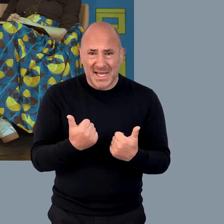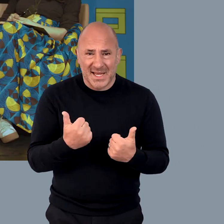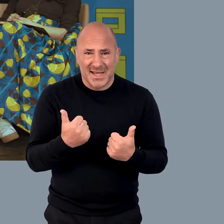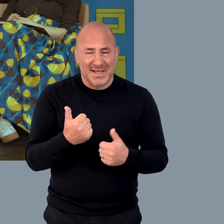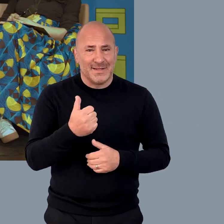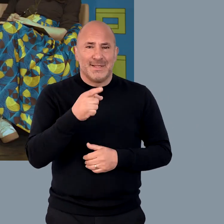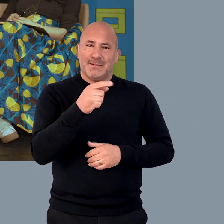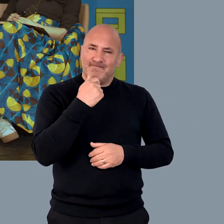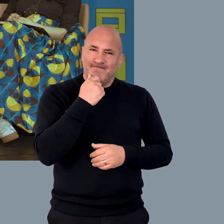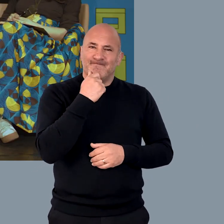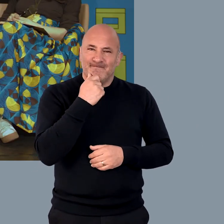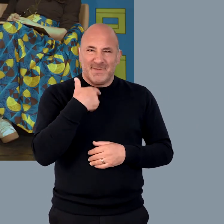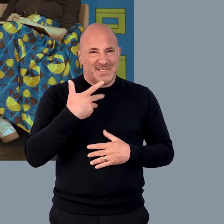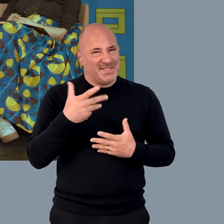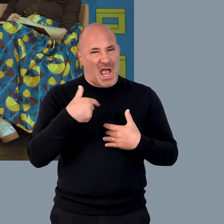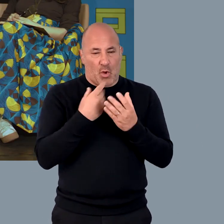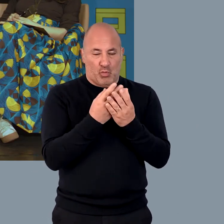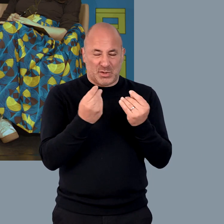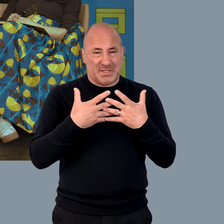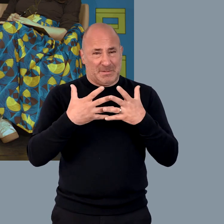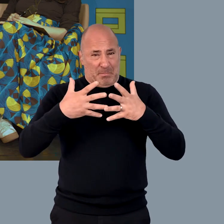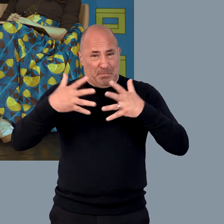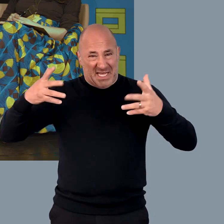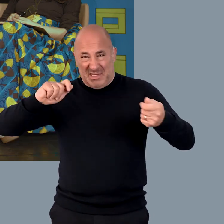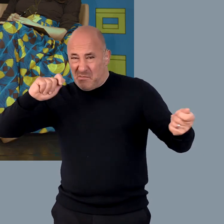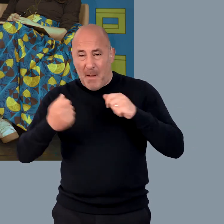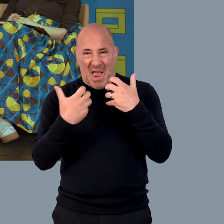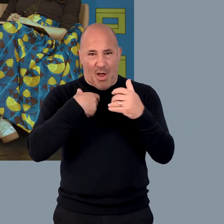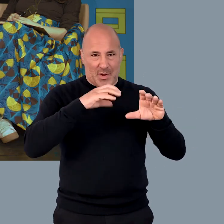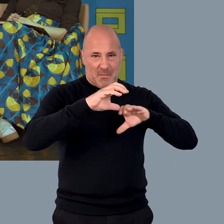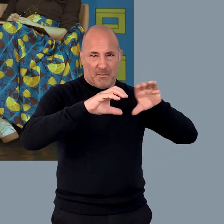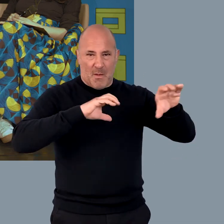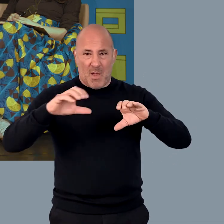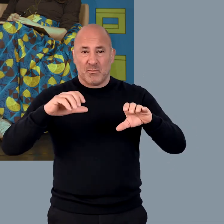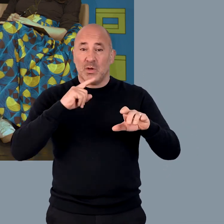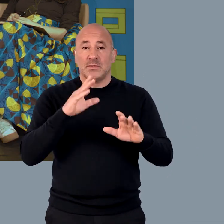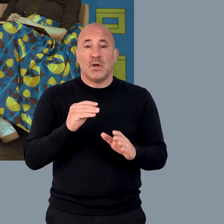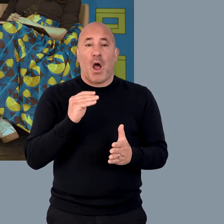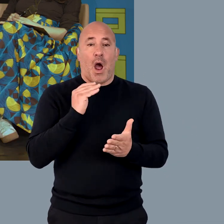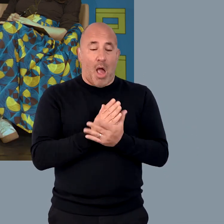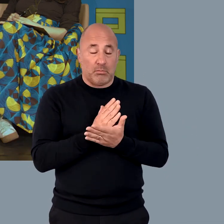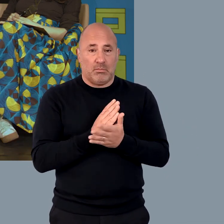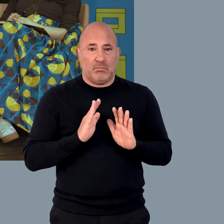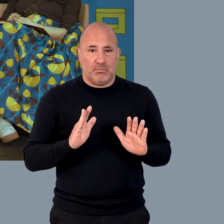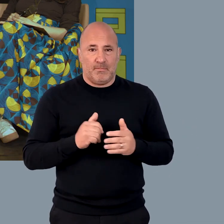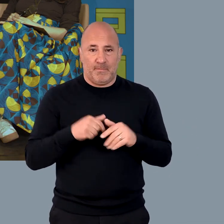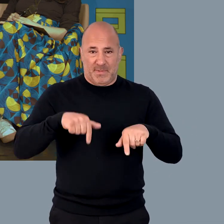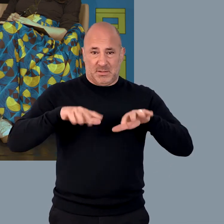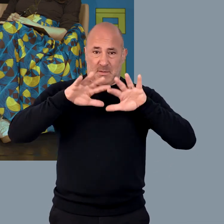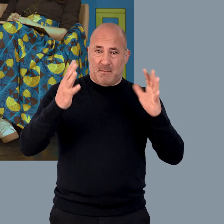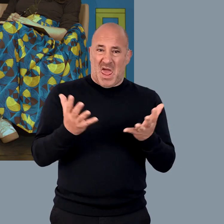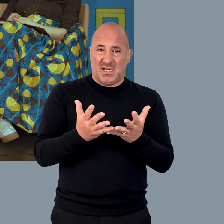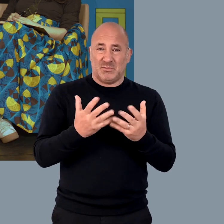social boundaries, and it's about our own well-being. And I think that we need a really massive redistribution